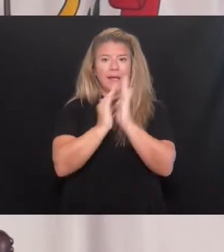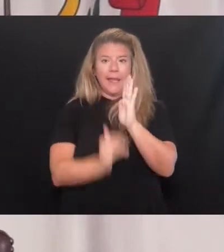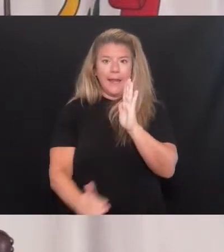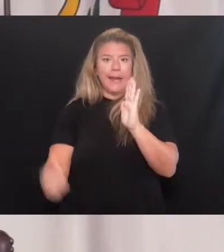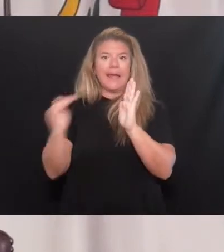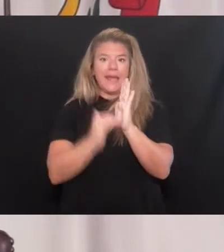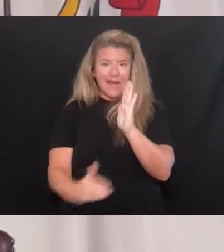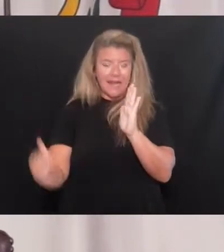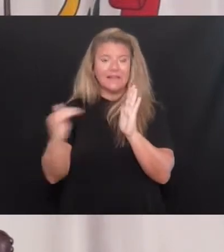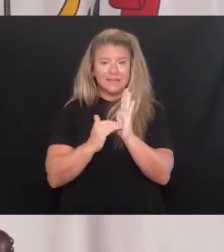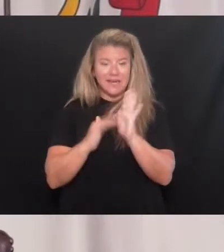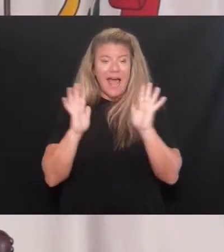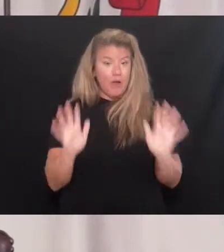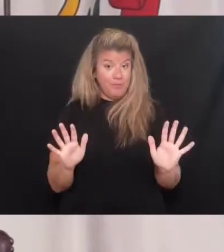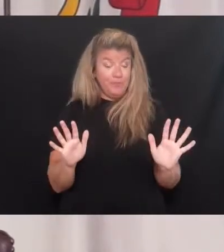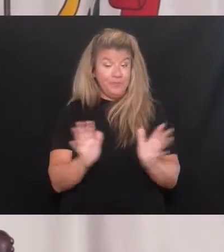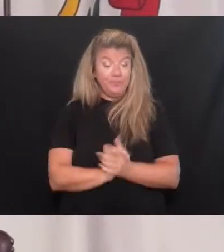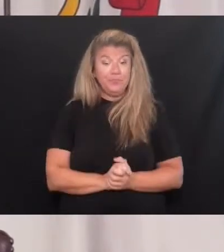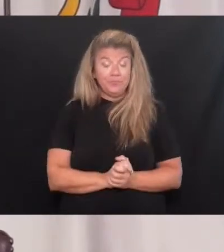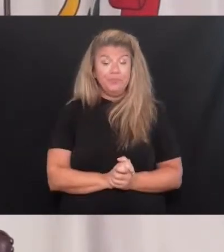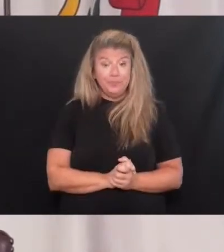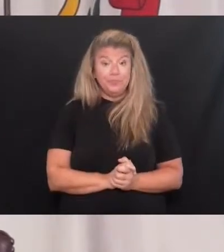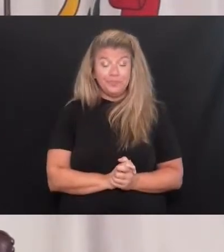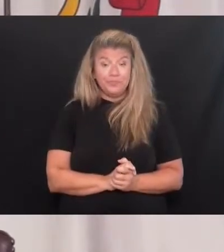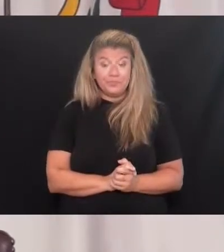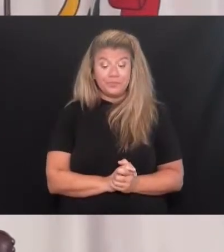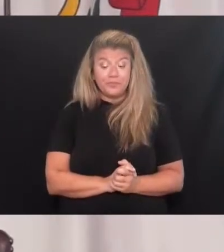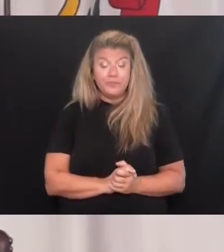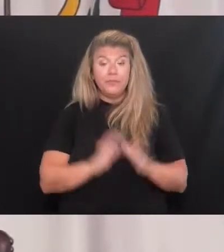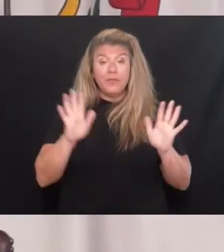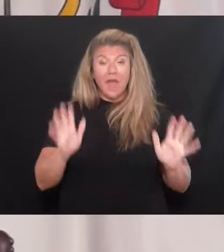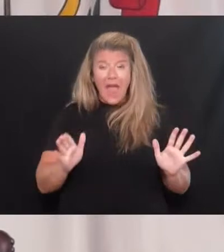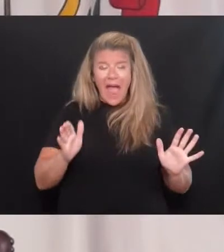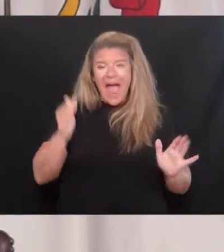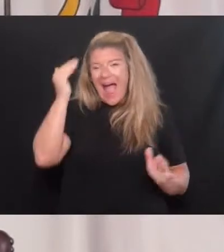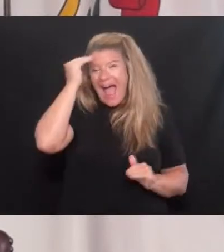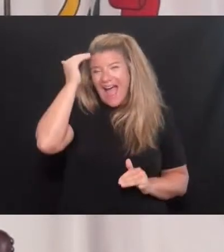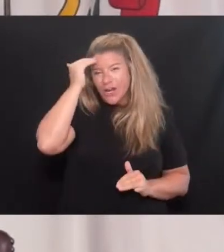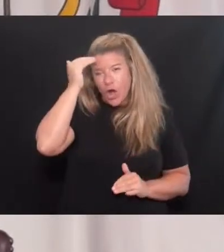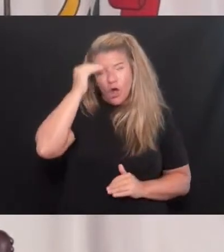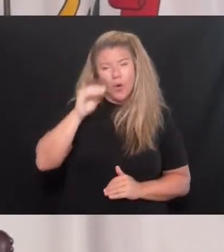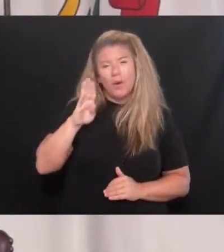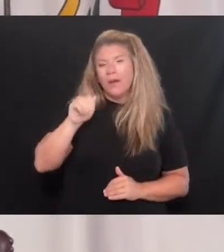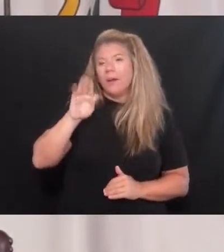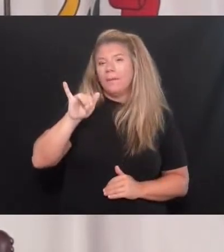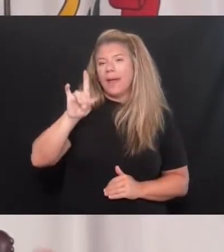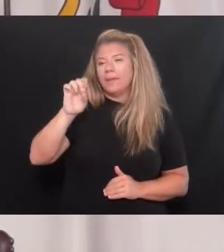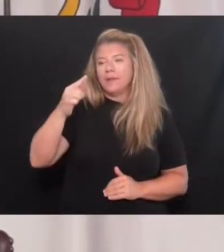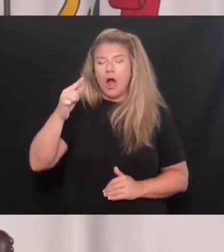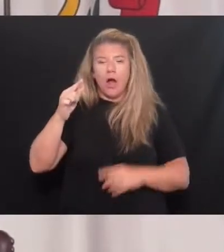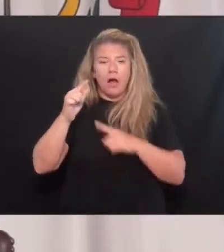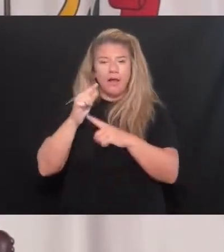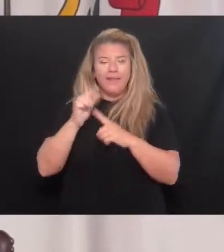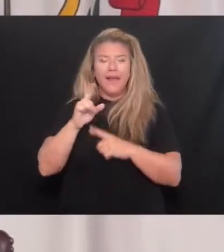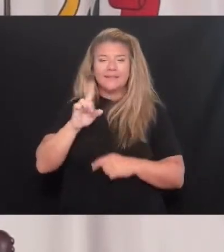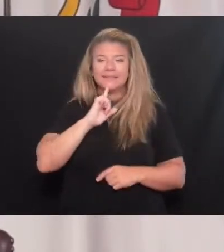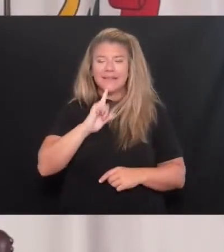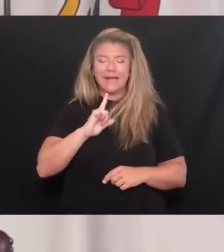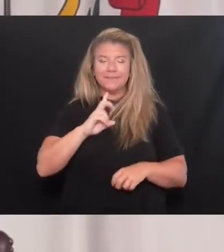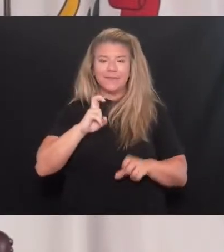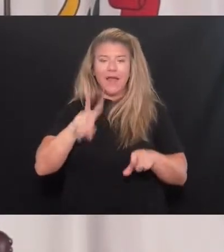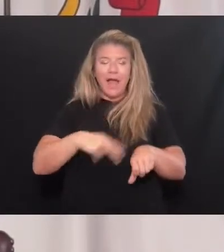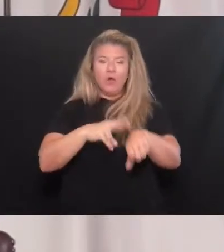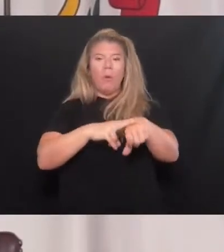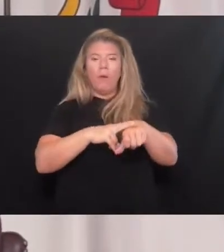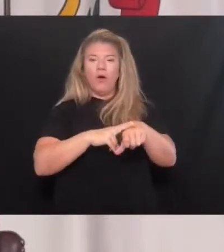know. Now, I know Baby Dog is an unusual face to say do